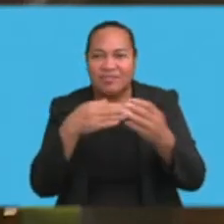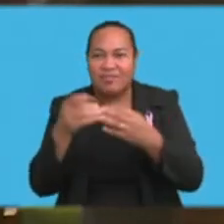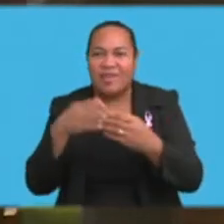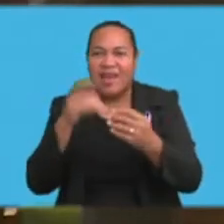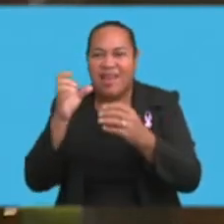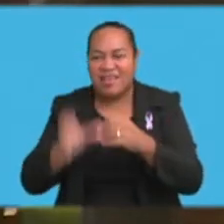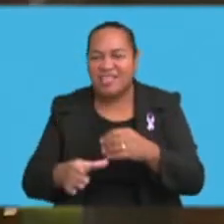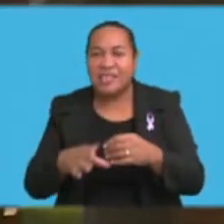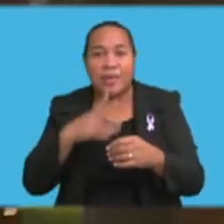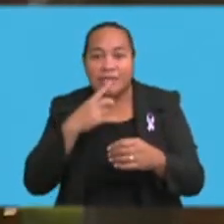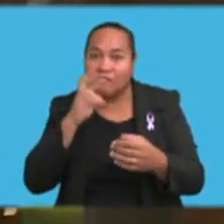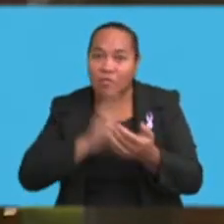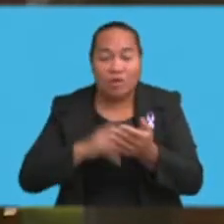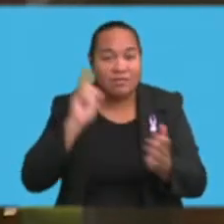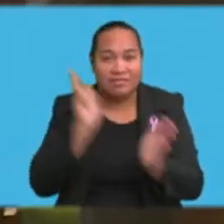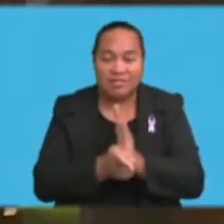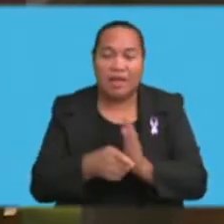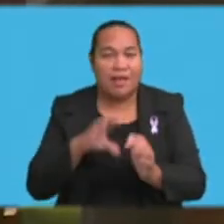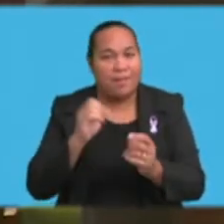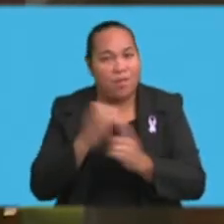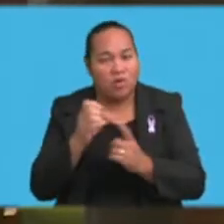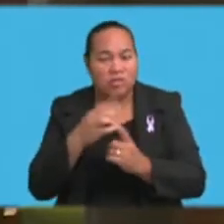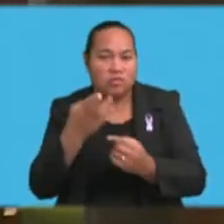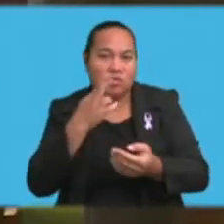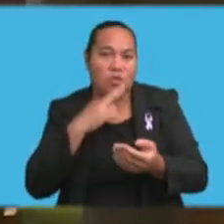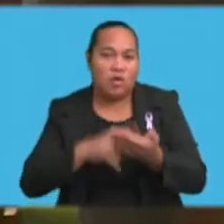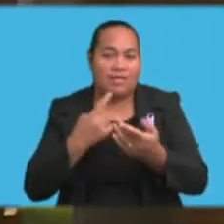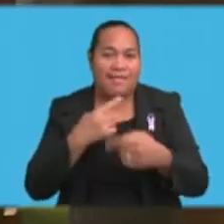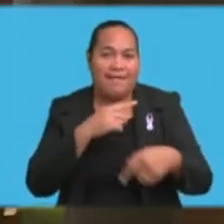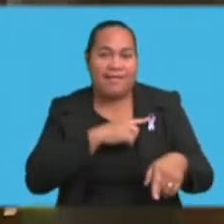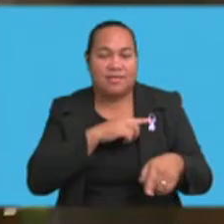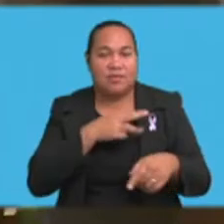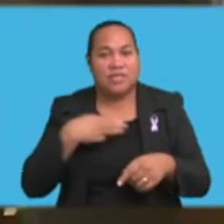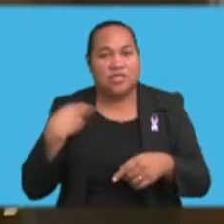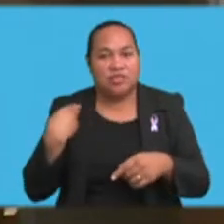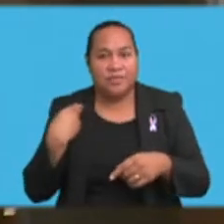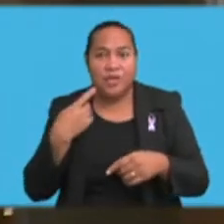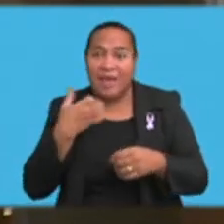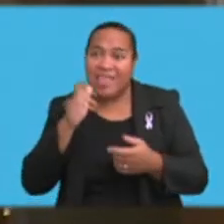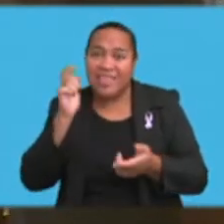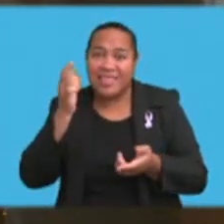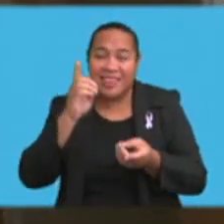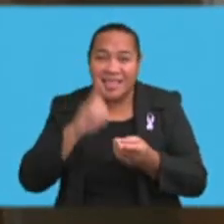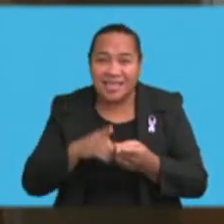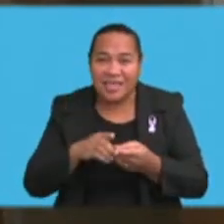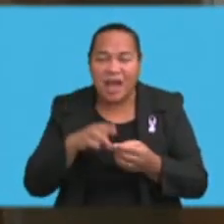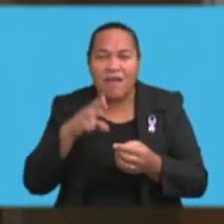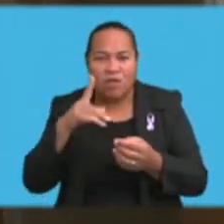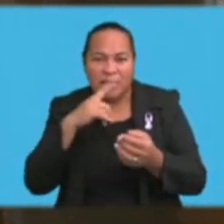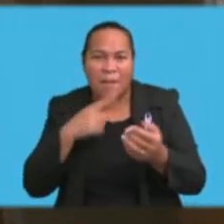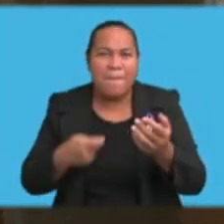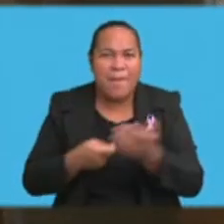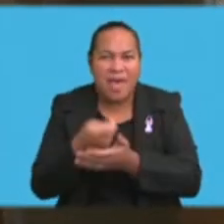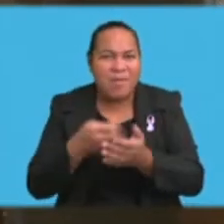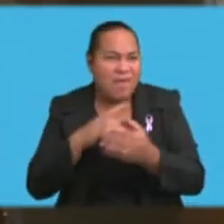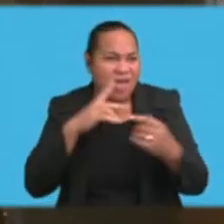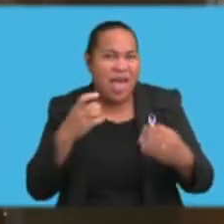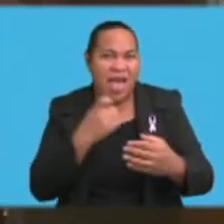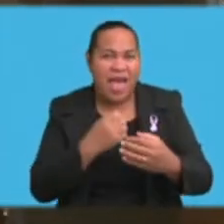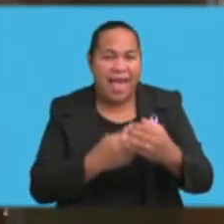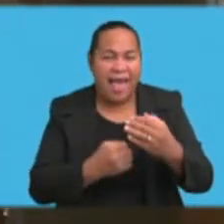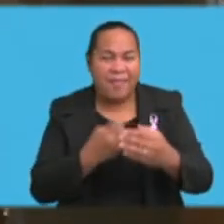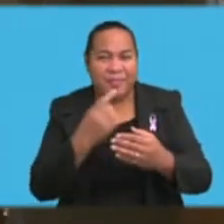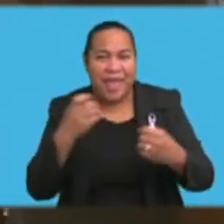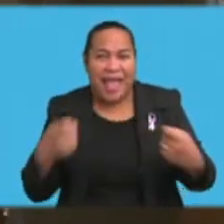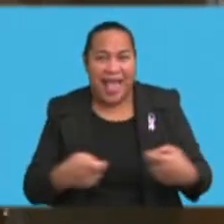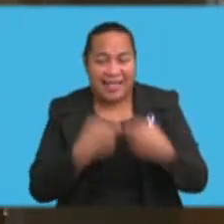report cases quickly to the ministry. There's also been an increase in the number of compensation cases reported to us over the years